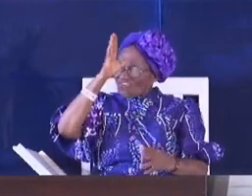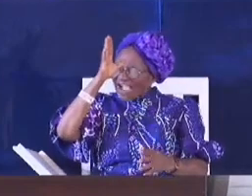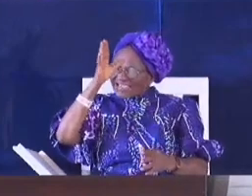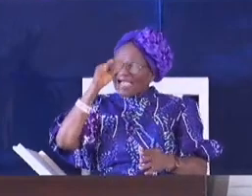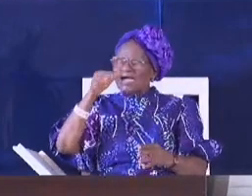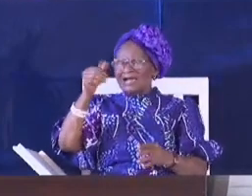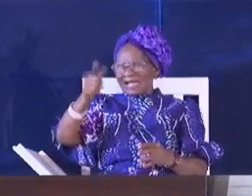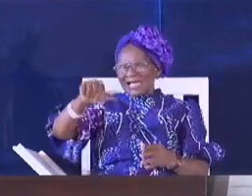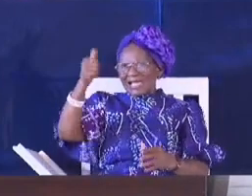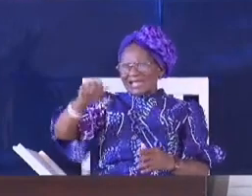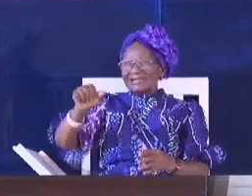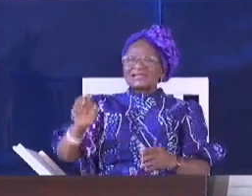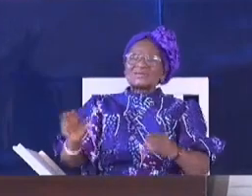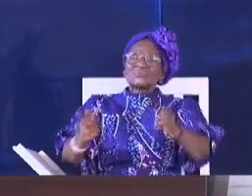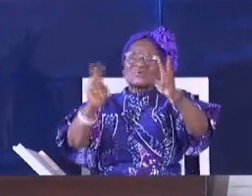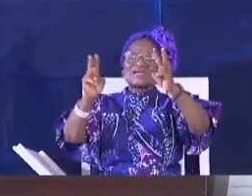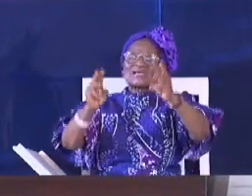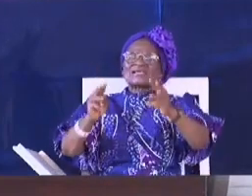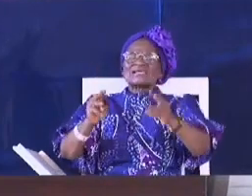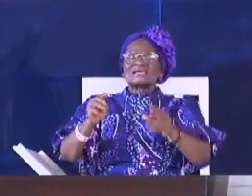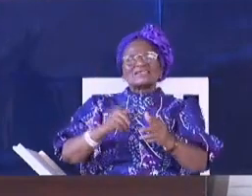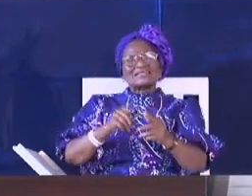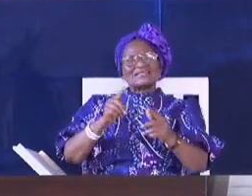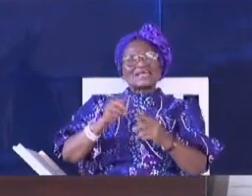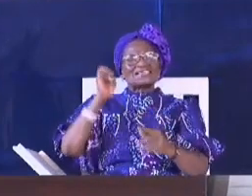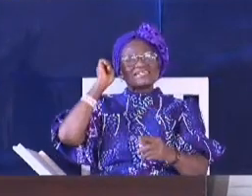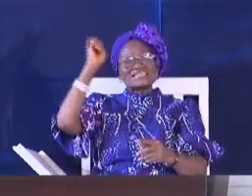And he said, Pastor Adeboye.